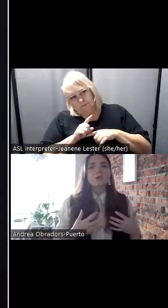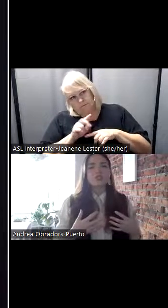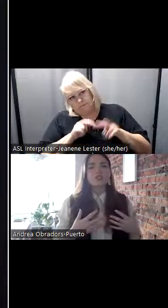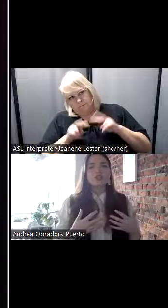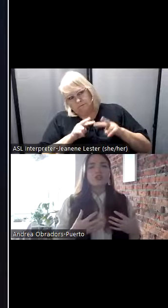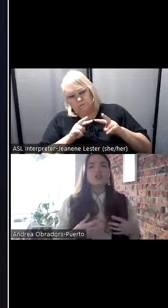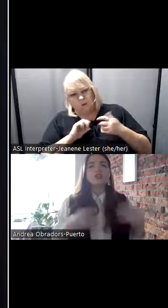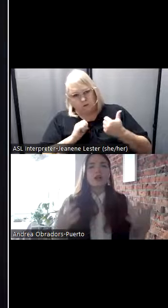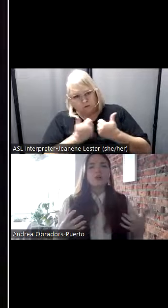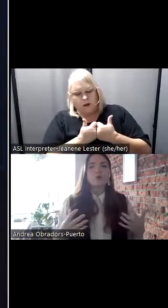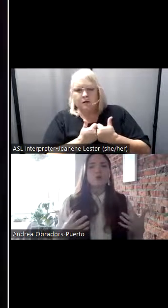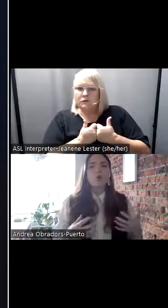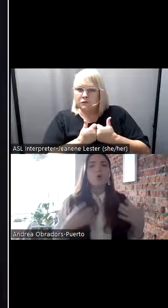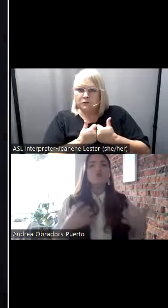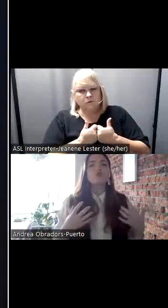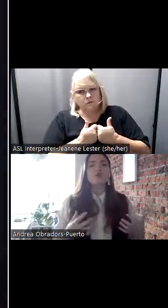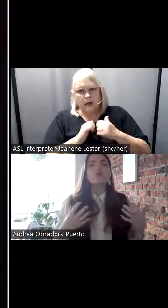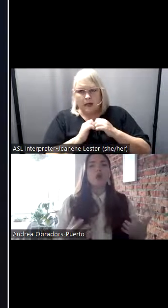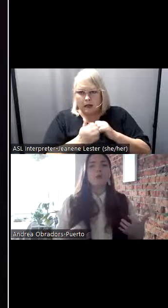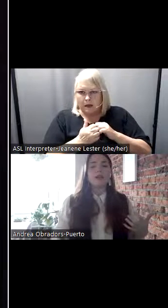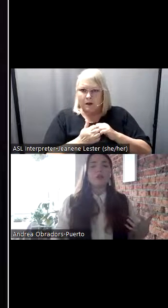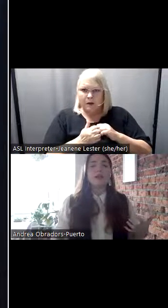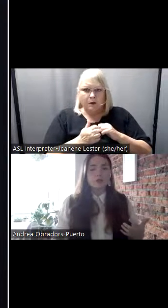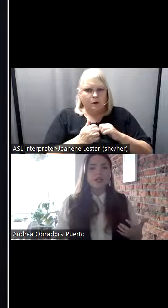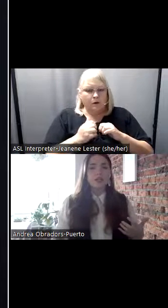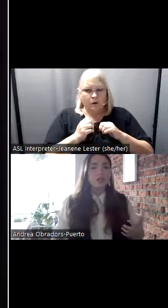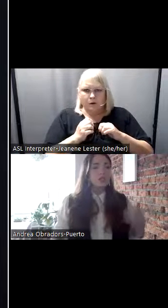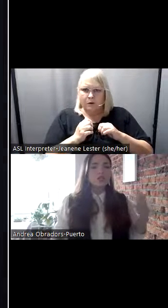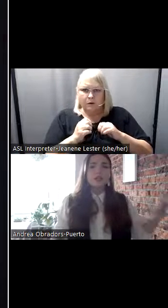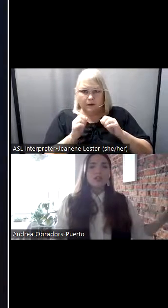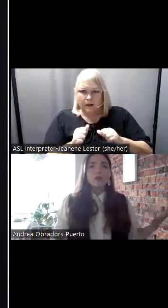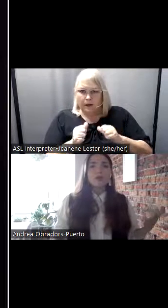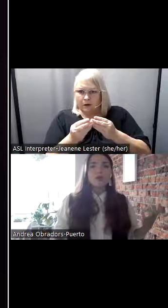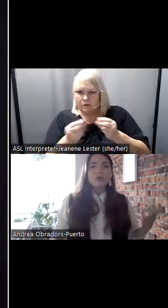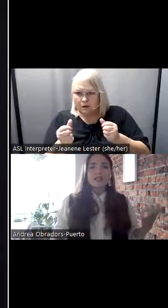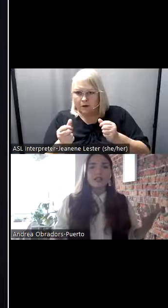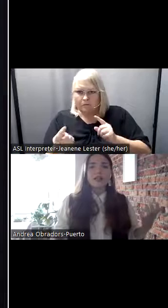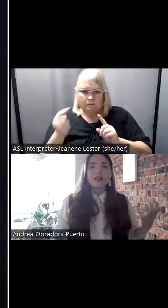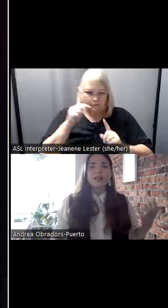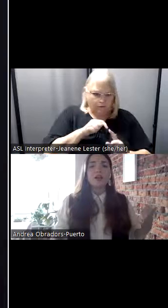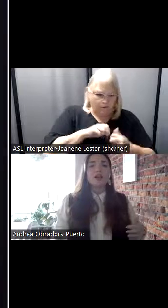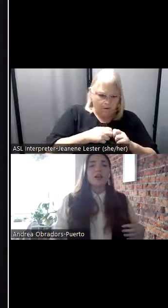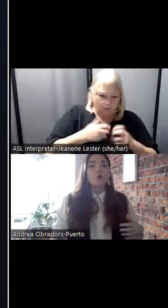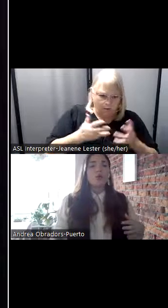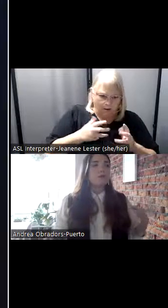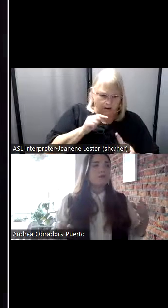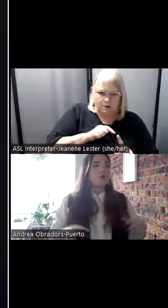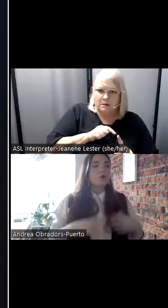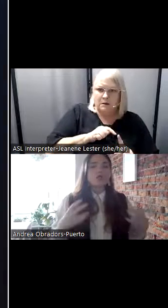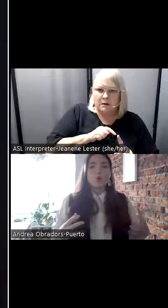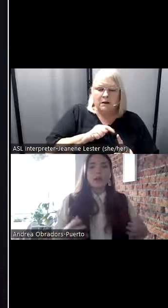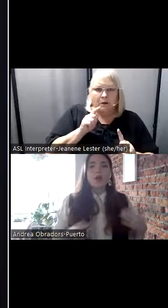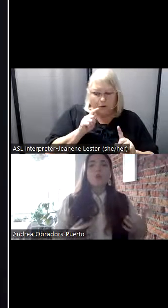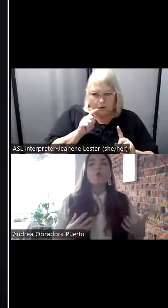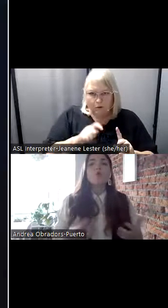first assumption and trying to grasp on what's the real problem that we are facing. So that's why we rephrase it, and we